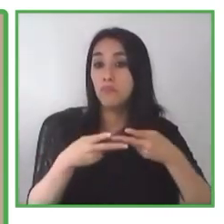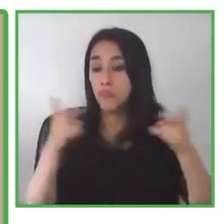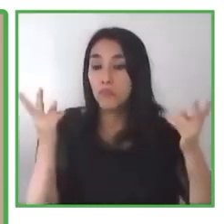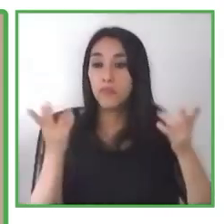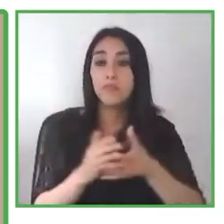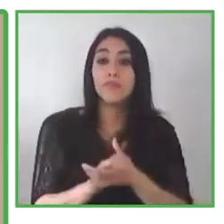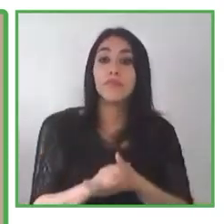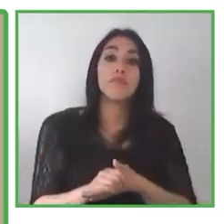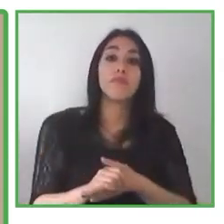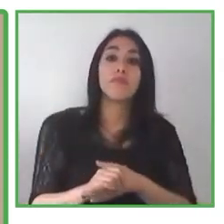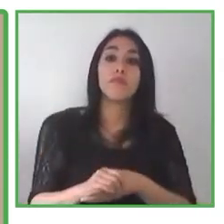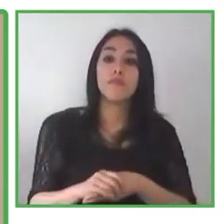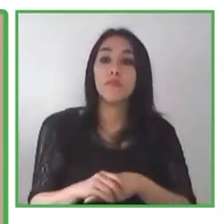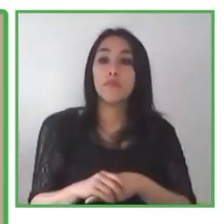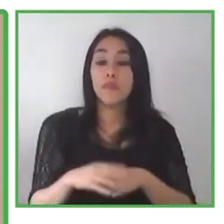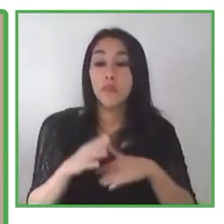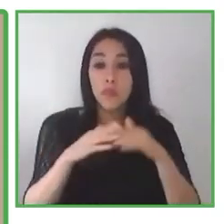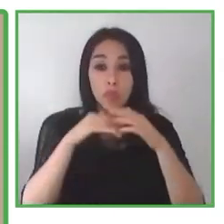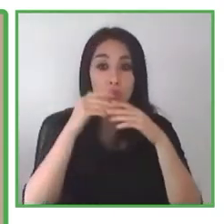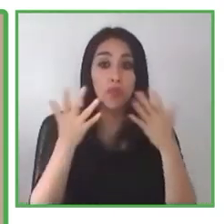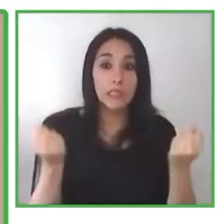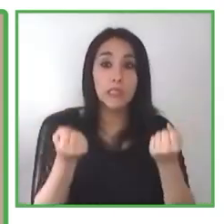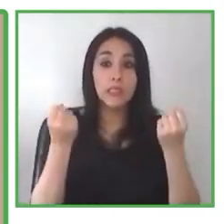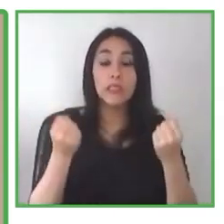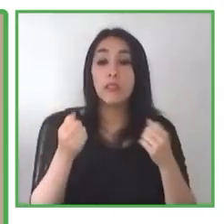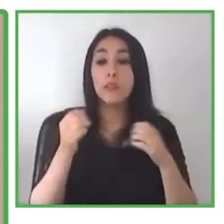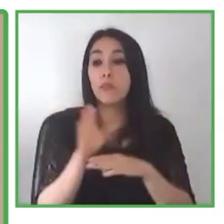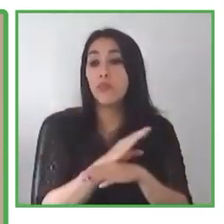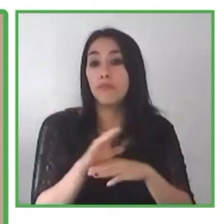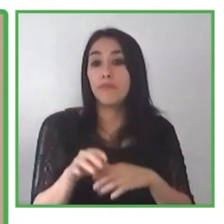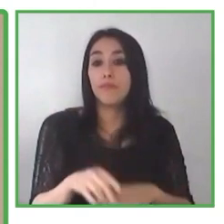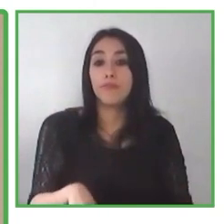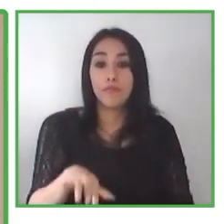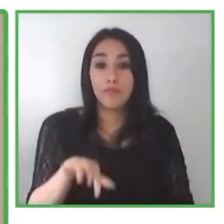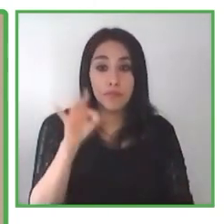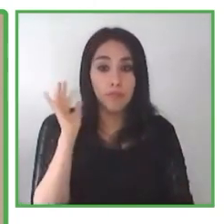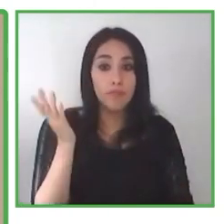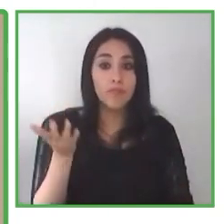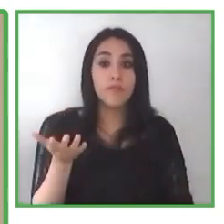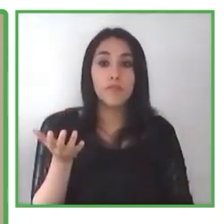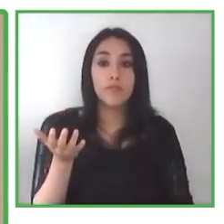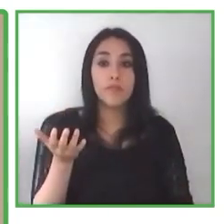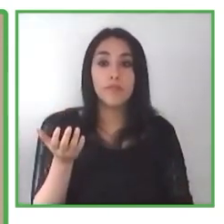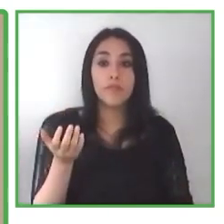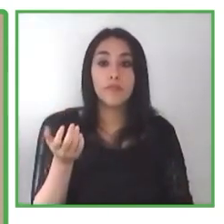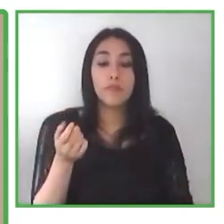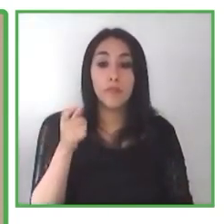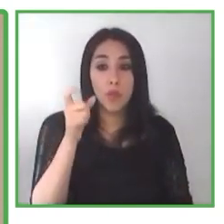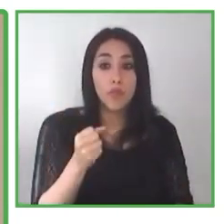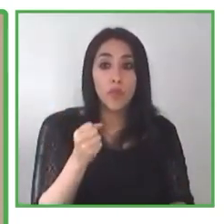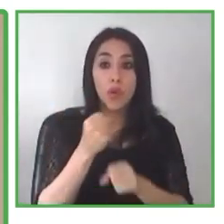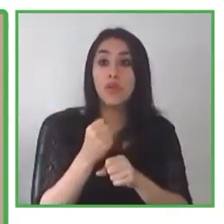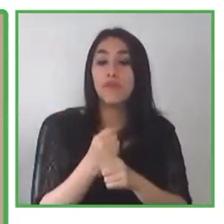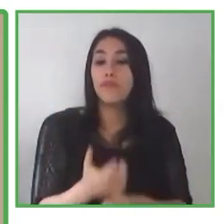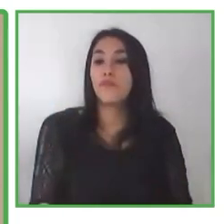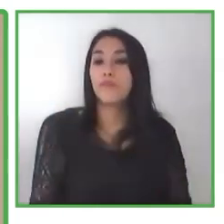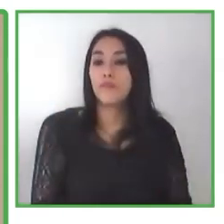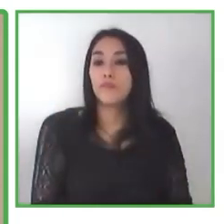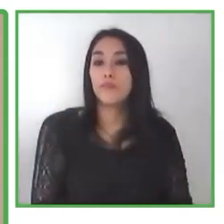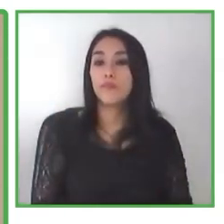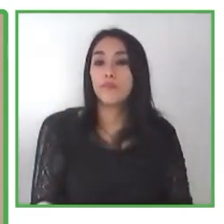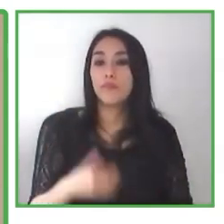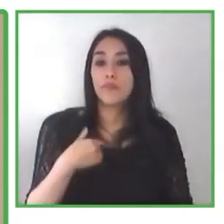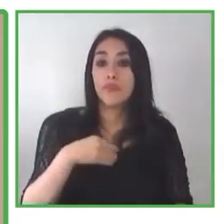aim companies to employ people, and also in the